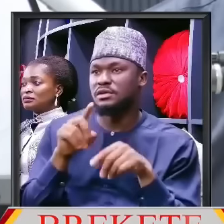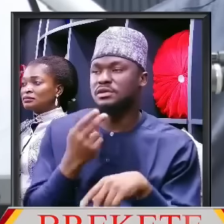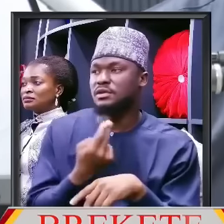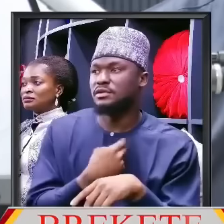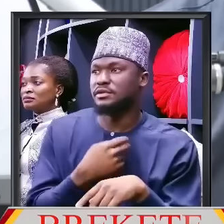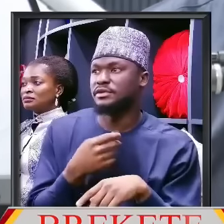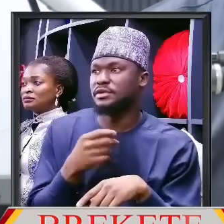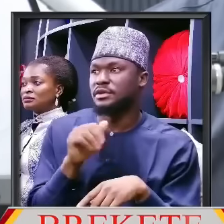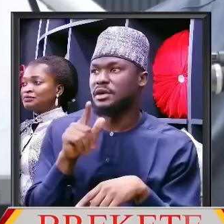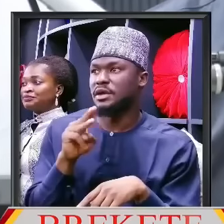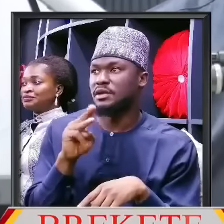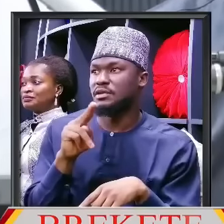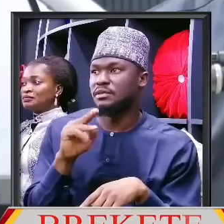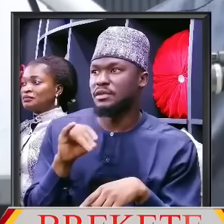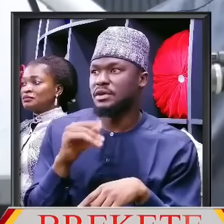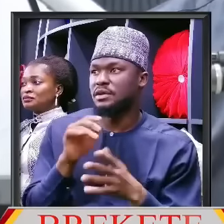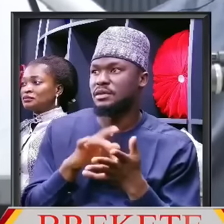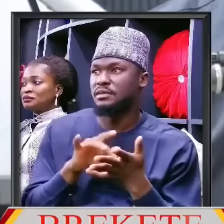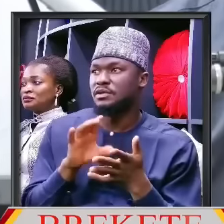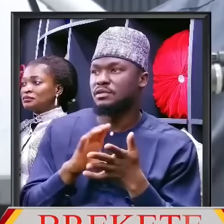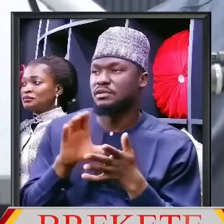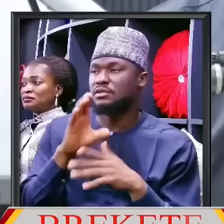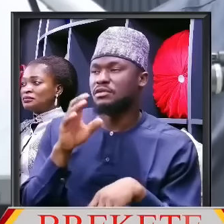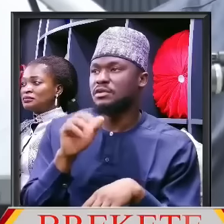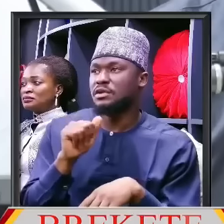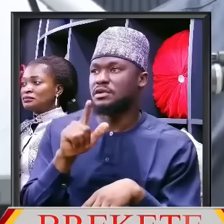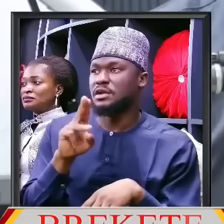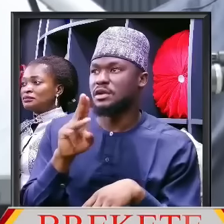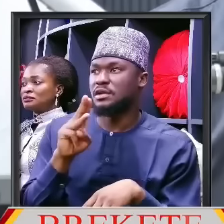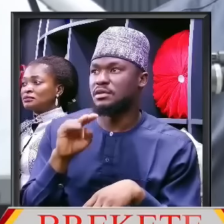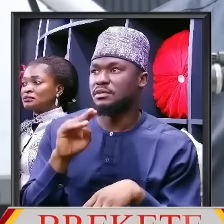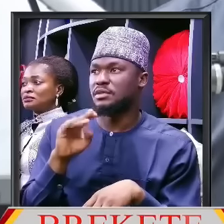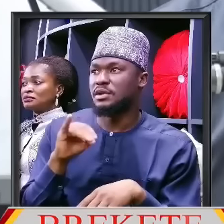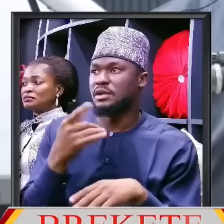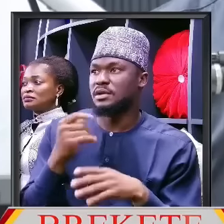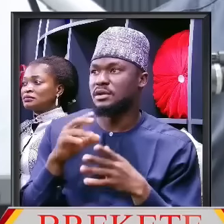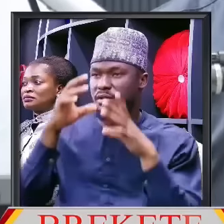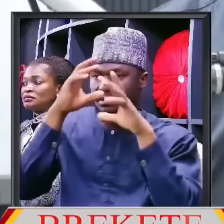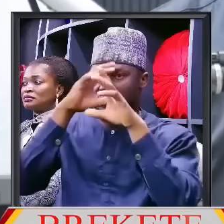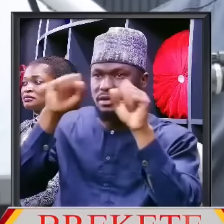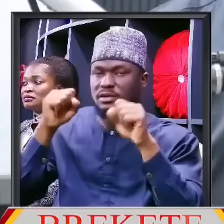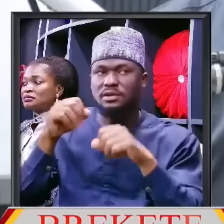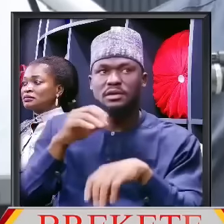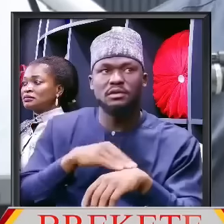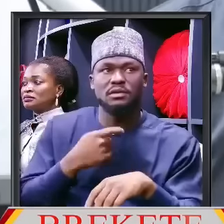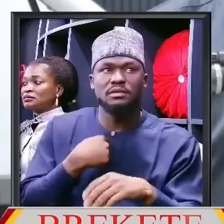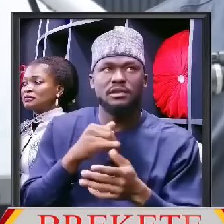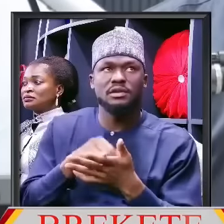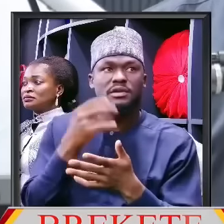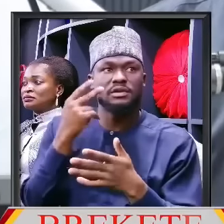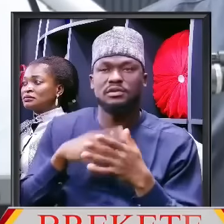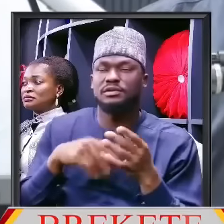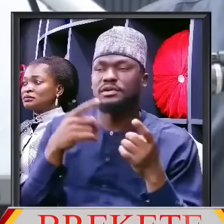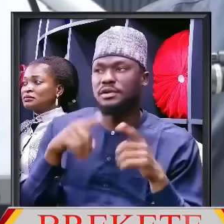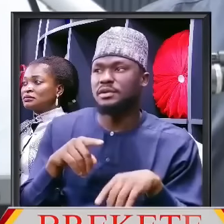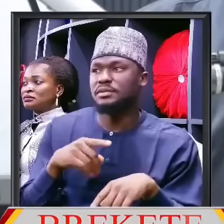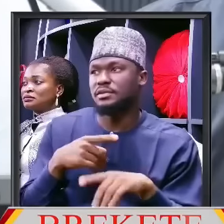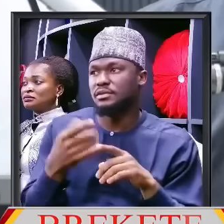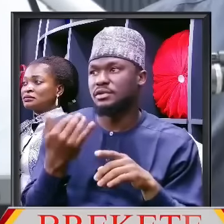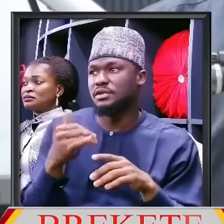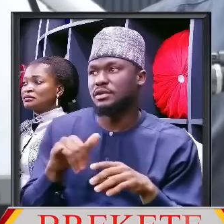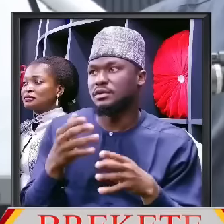So alumni, the medical college alumni, the president can call me, say, they see waiting they happen, but they